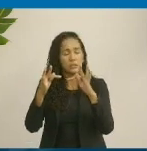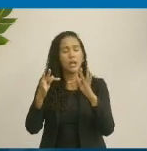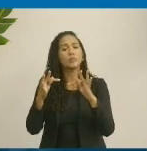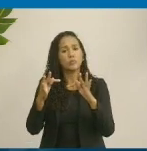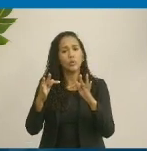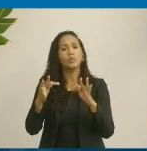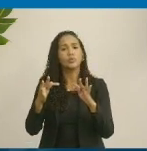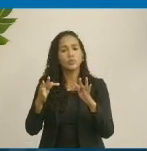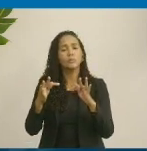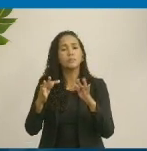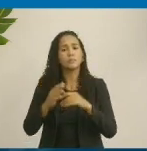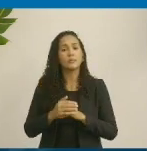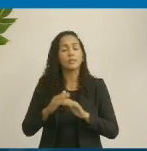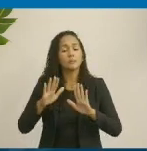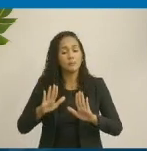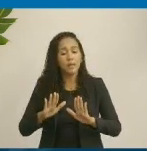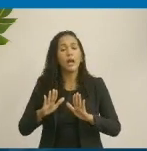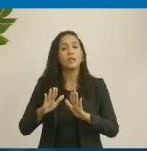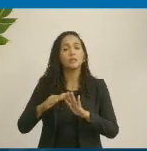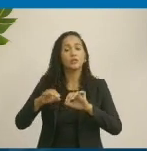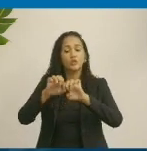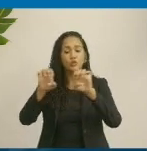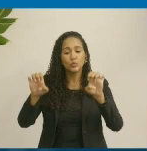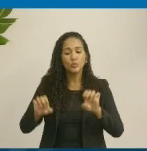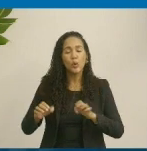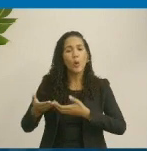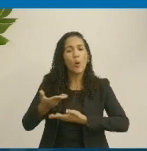structured collaboration to mobilize funds are needed.